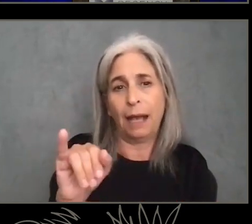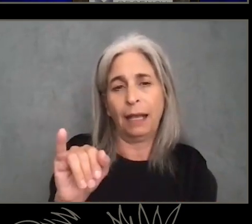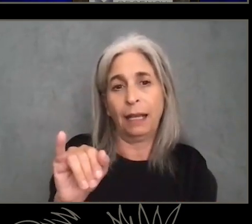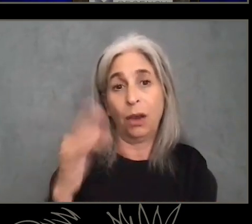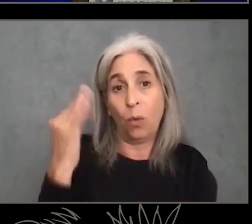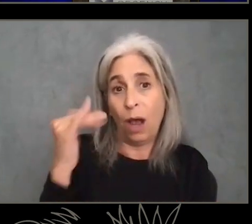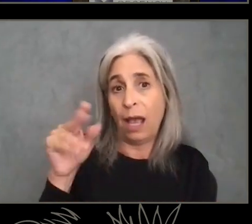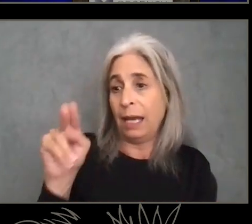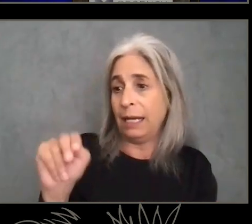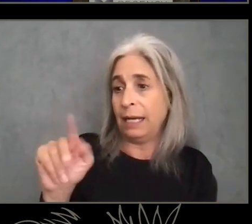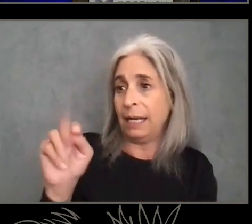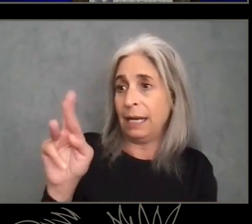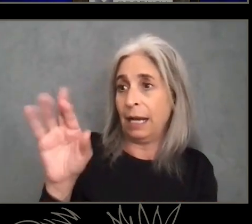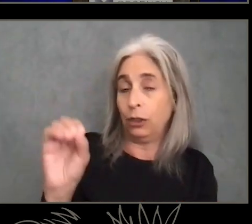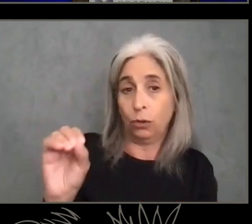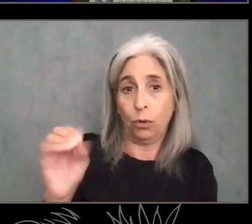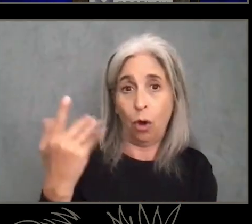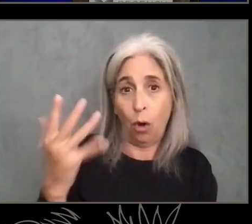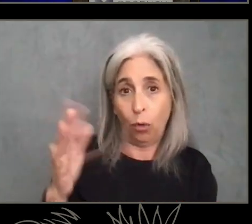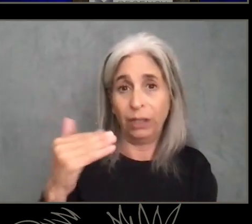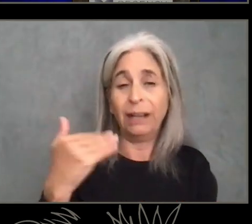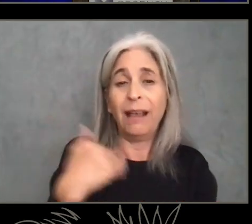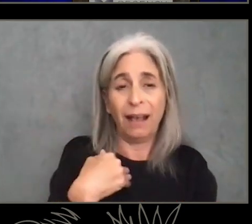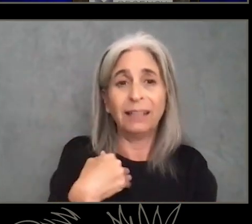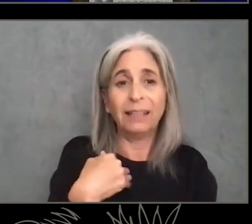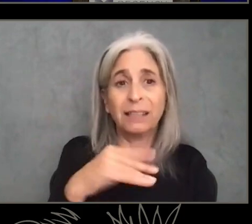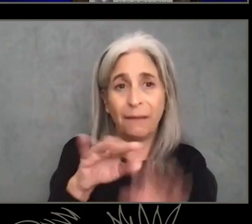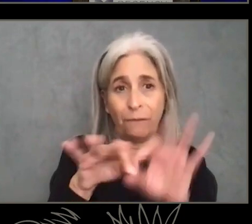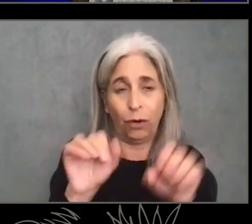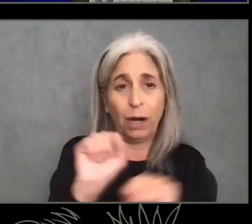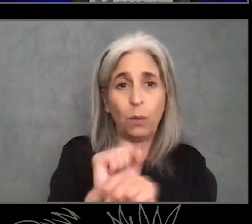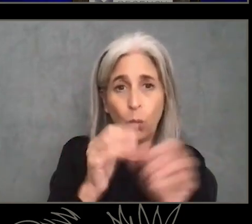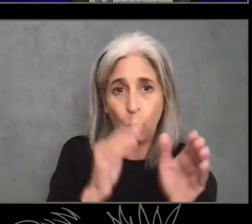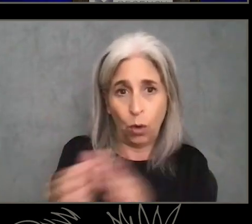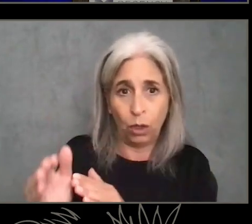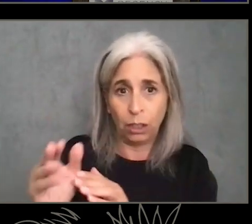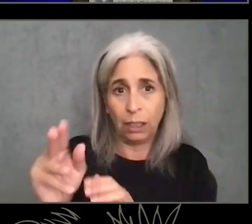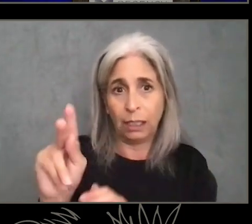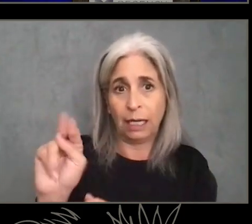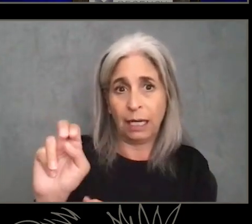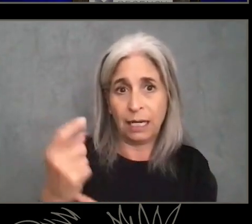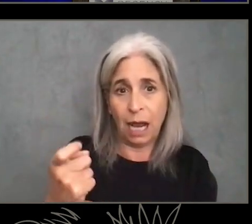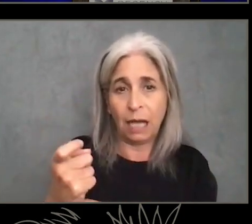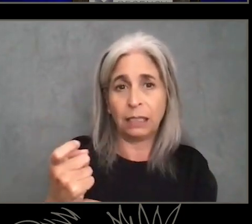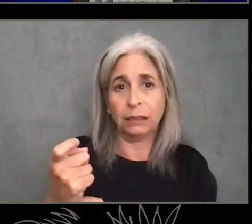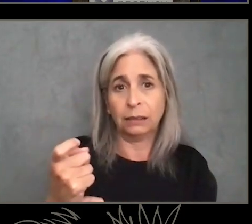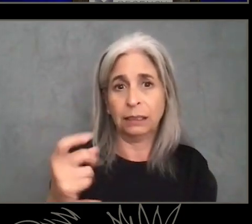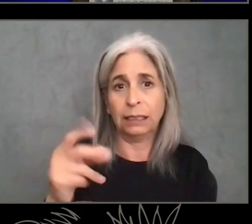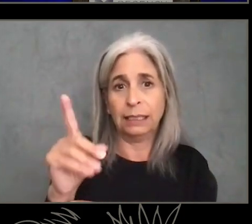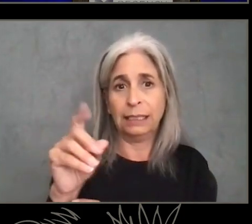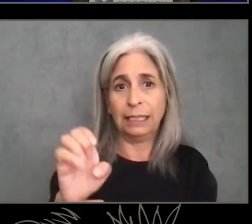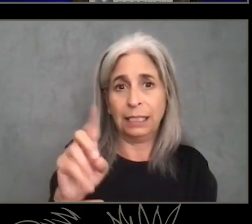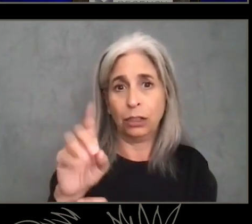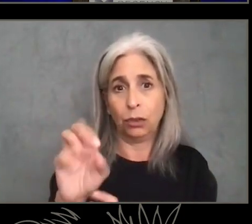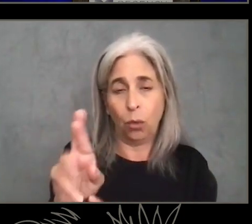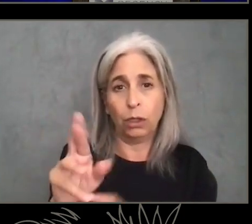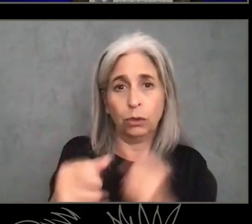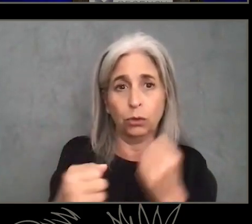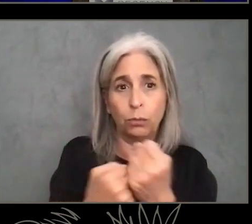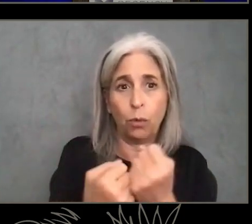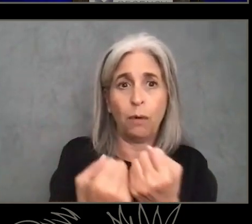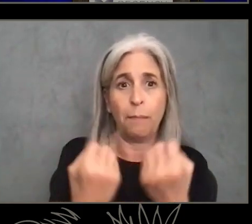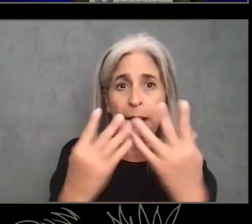Nitro already deploys or has a framework agnostic core to support many different deployment providers.